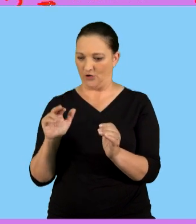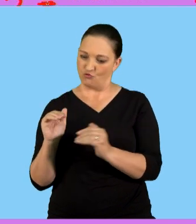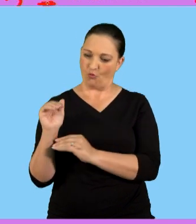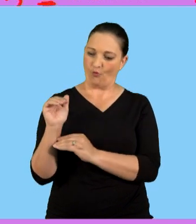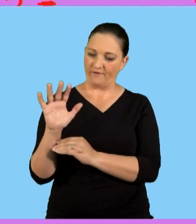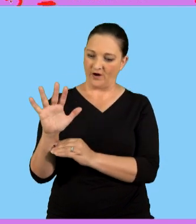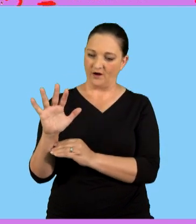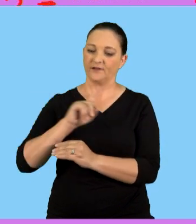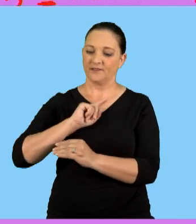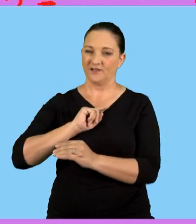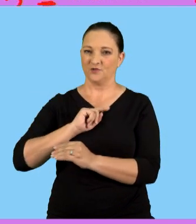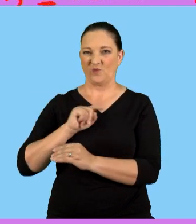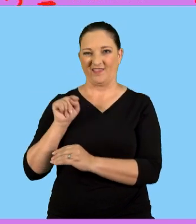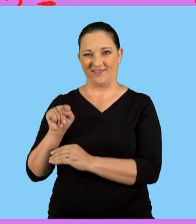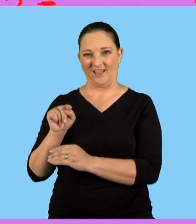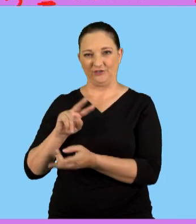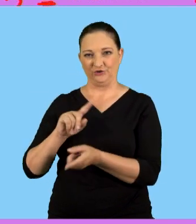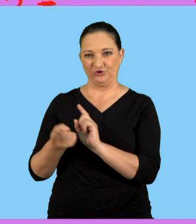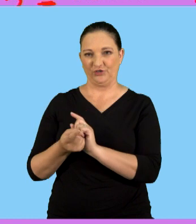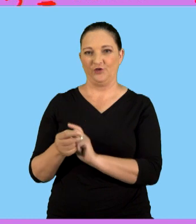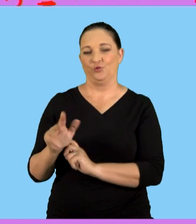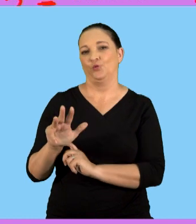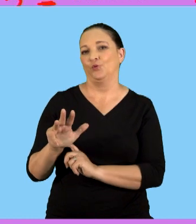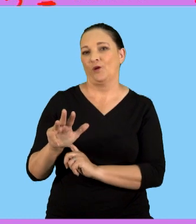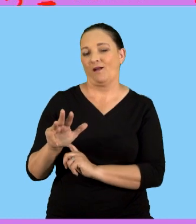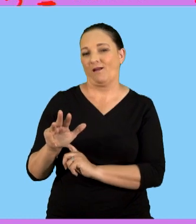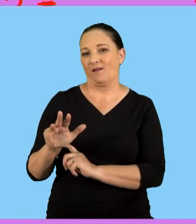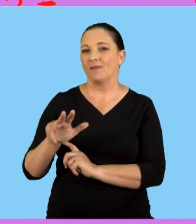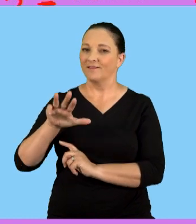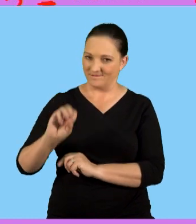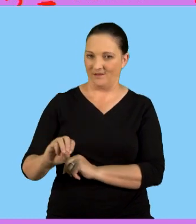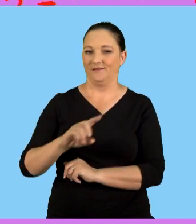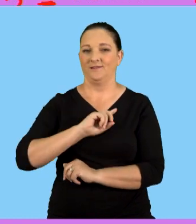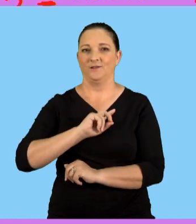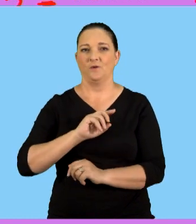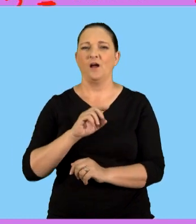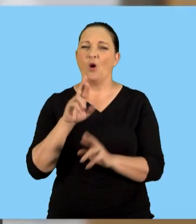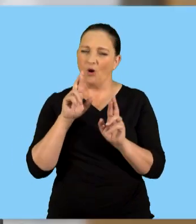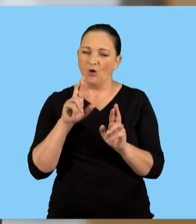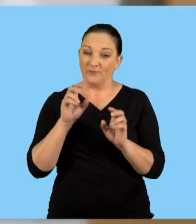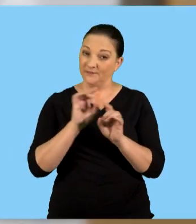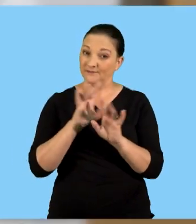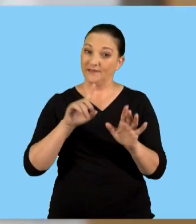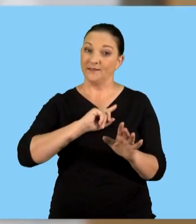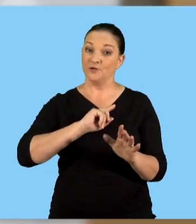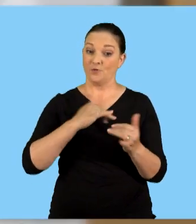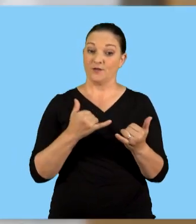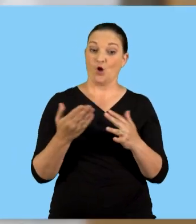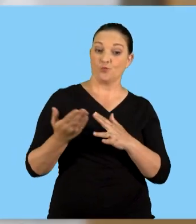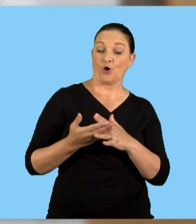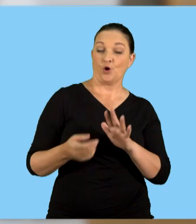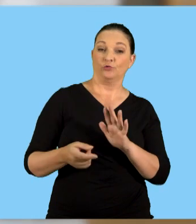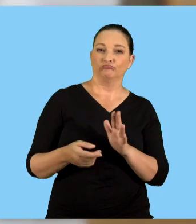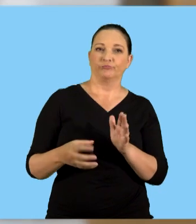8 is more than 5. Therefore, 89 then became 90. Guys, I hope that's clear to all of you. Let us quickly take a